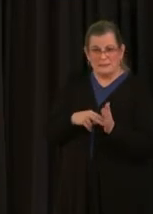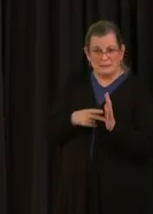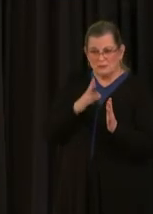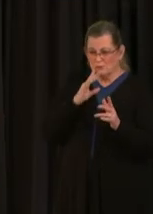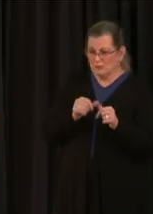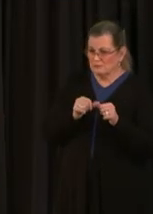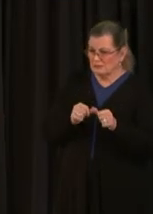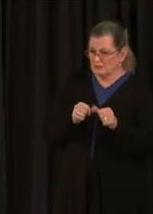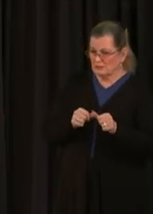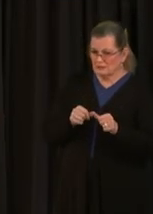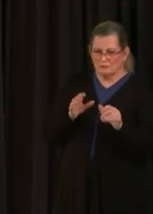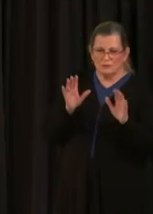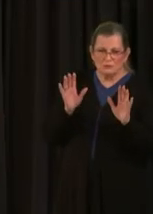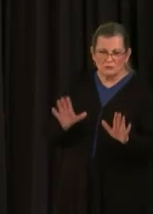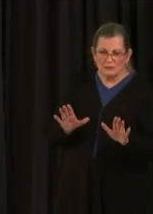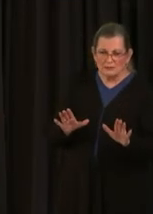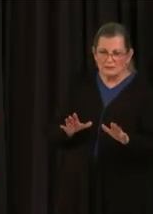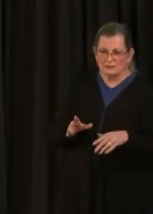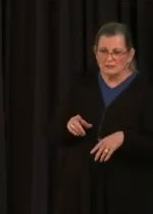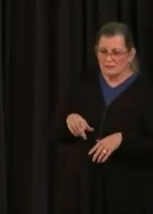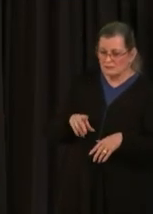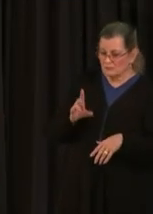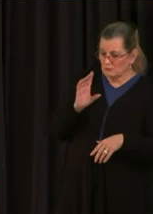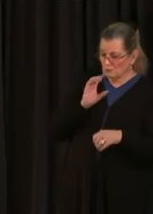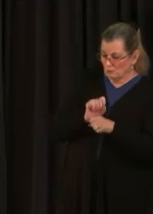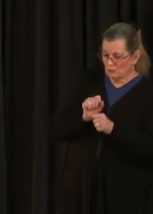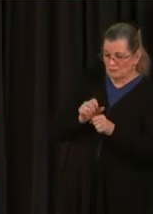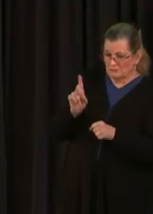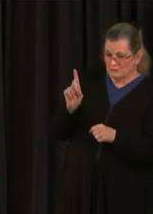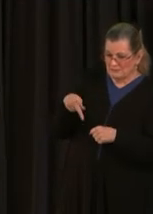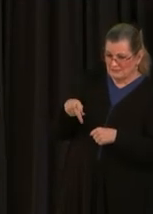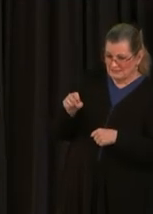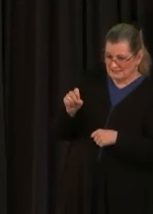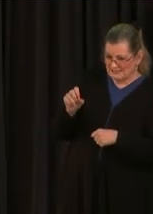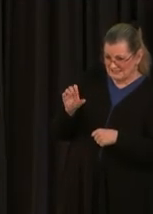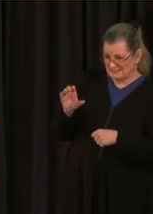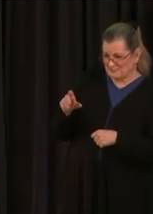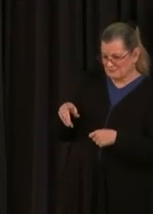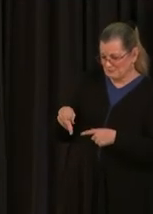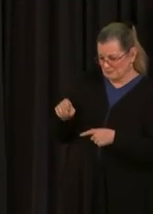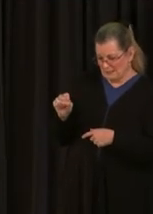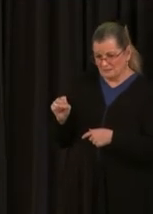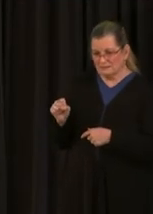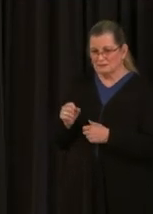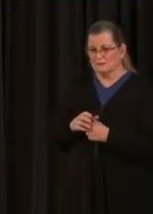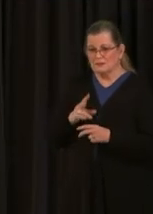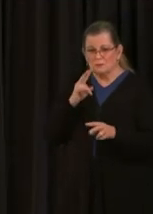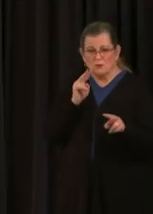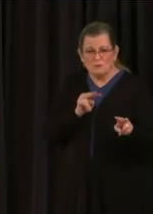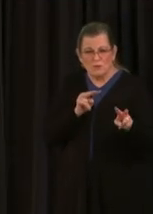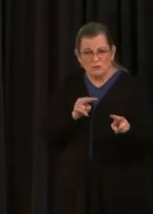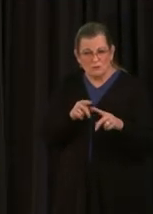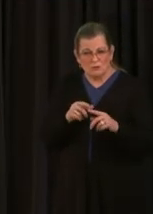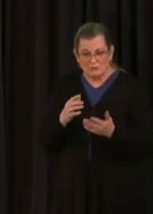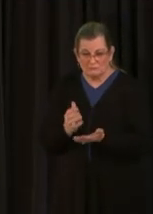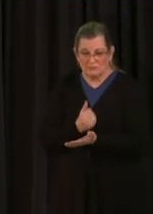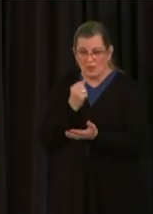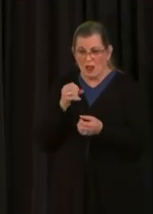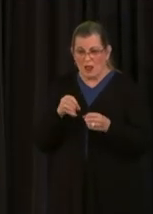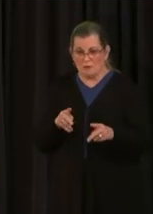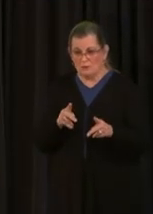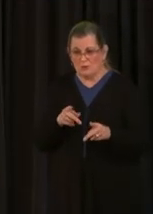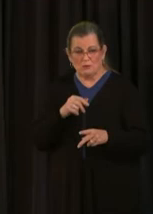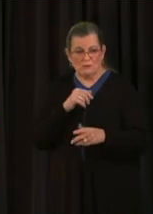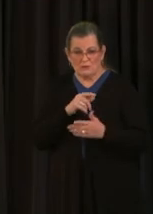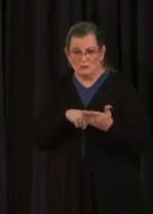in August of 2020, to provide Safe Passage professional development for schools and LEAs to be able to